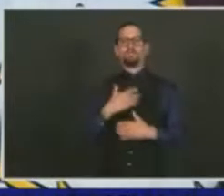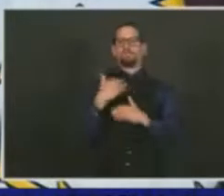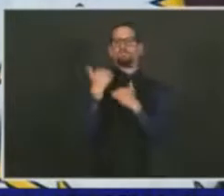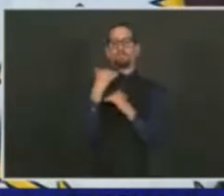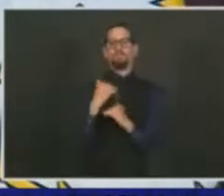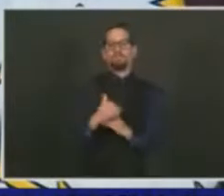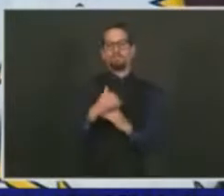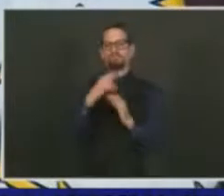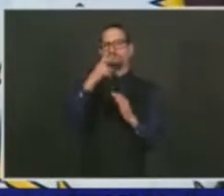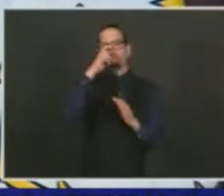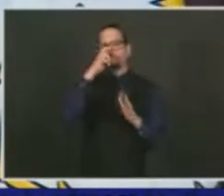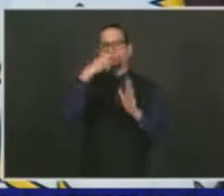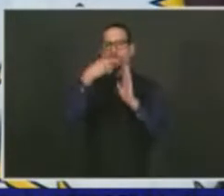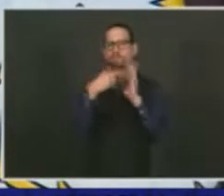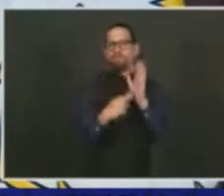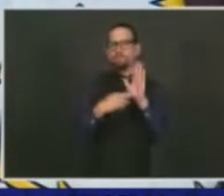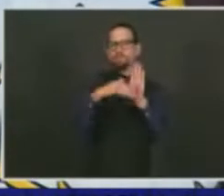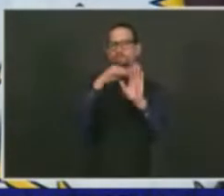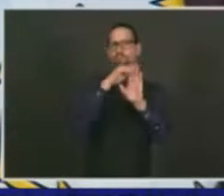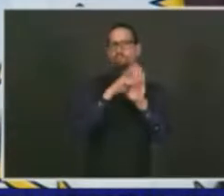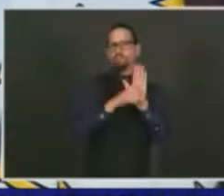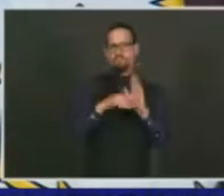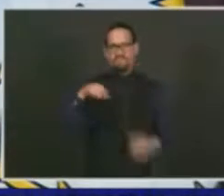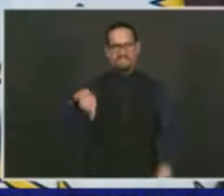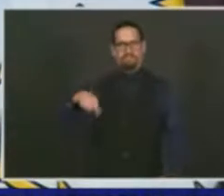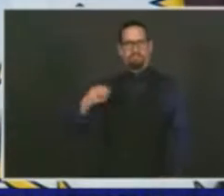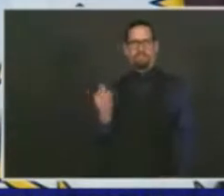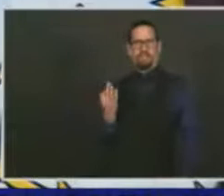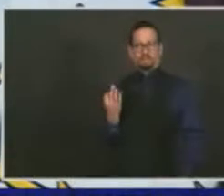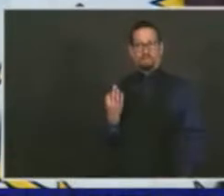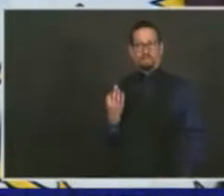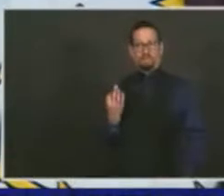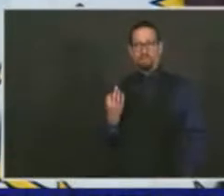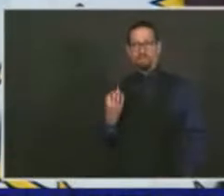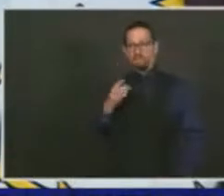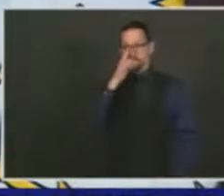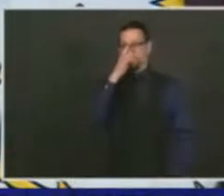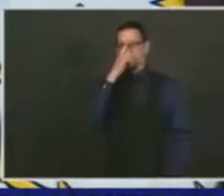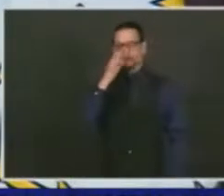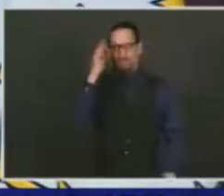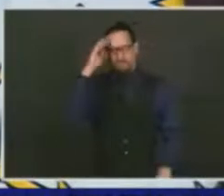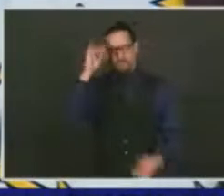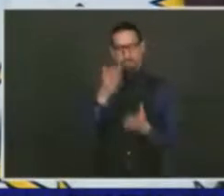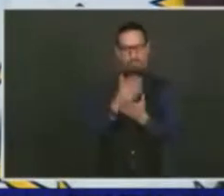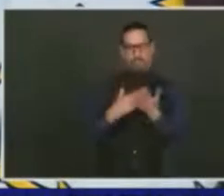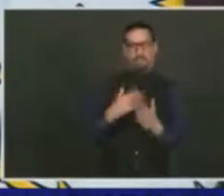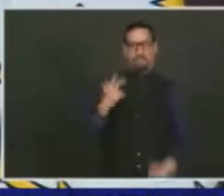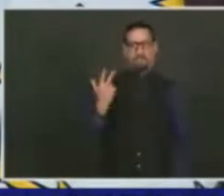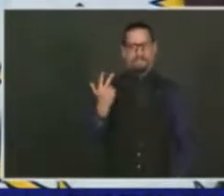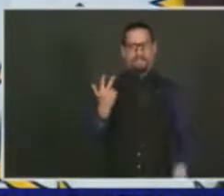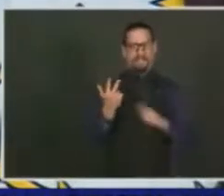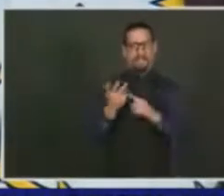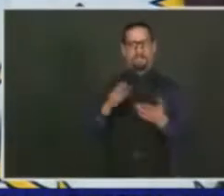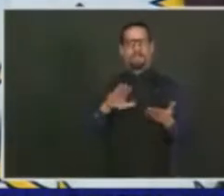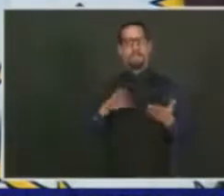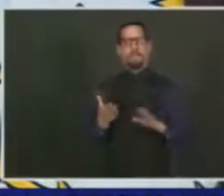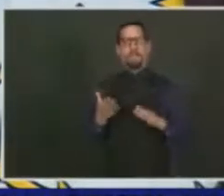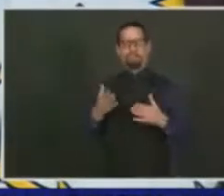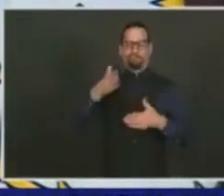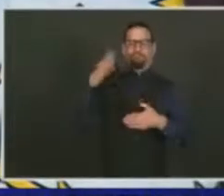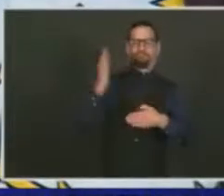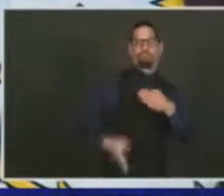for phase 3 is up today. I will sign that to renew it, but I'm very likely to change it on Friday.